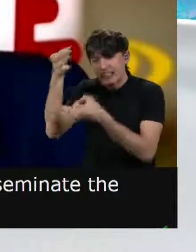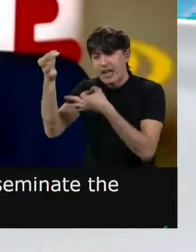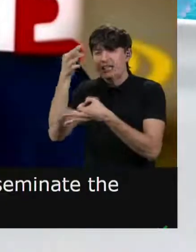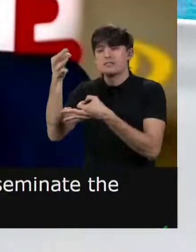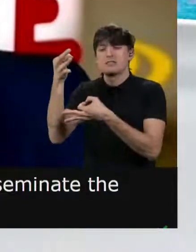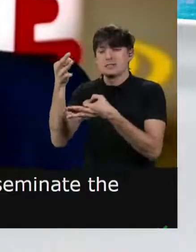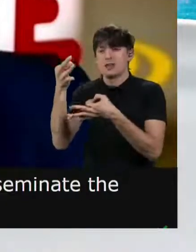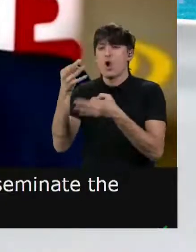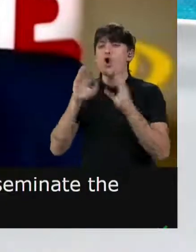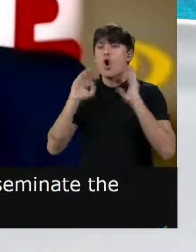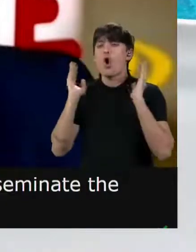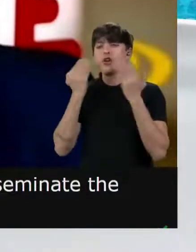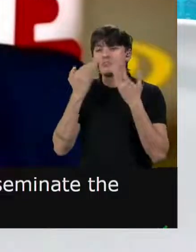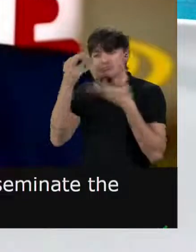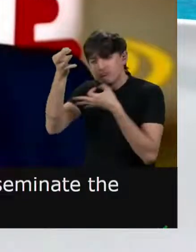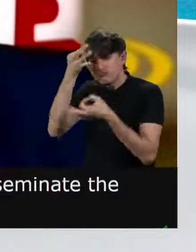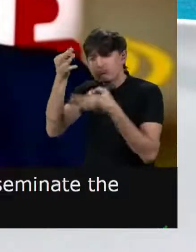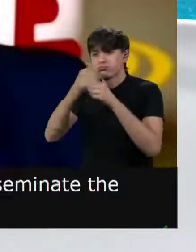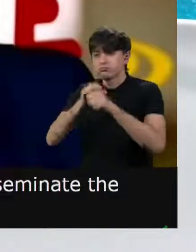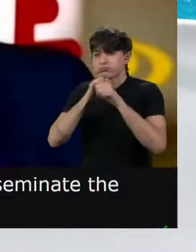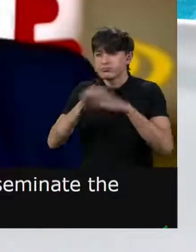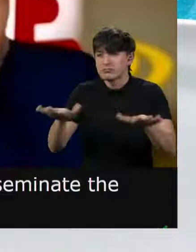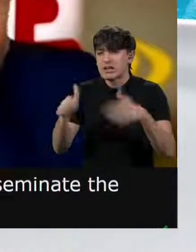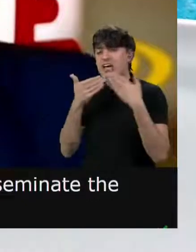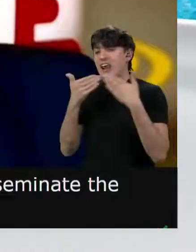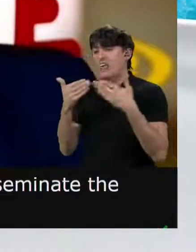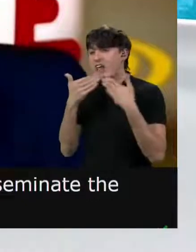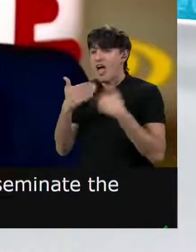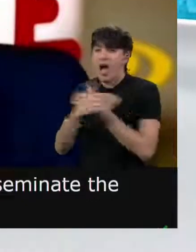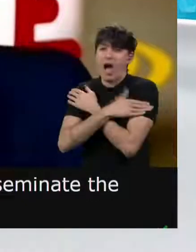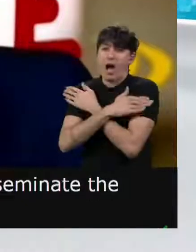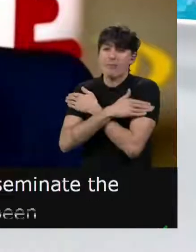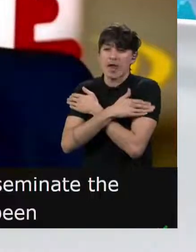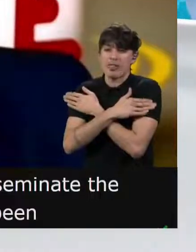all of the details that they have been working on.